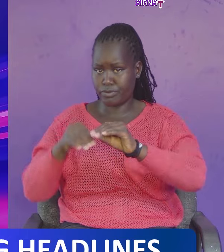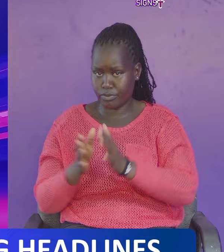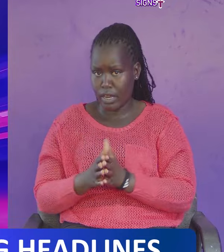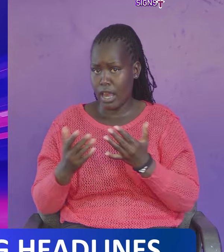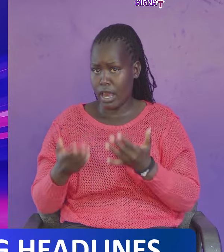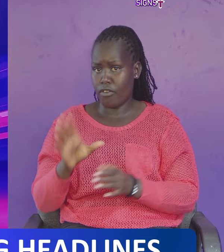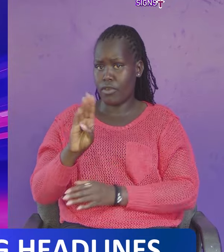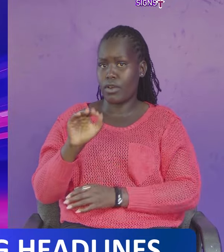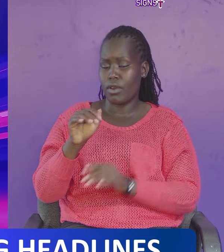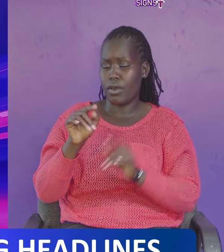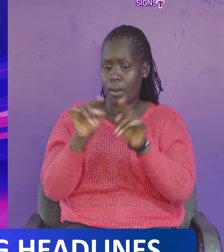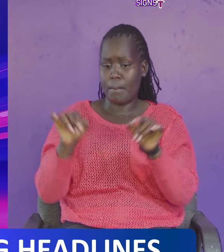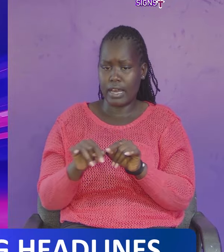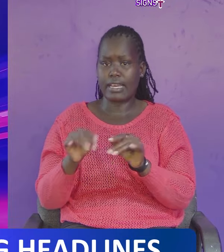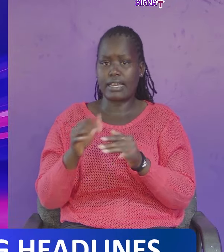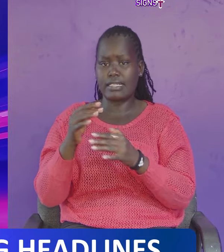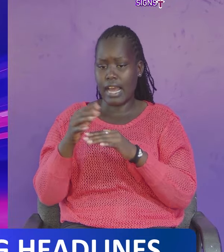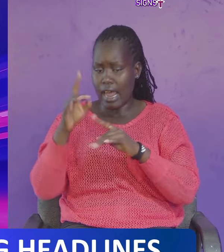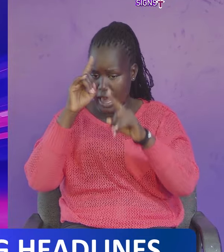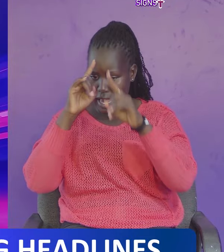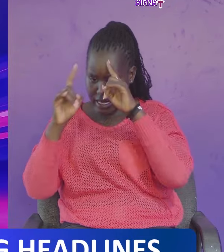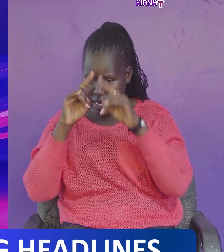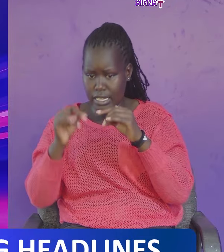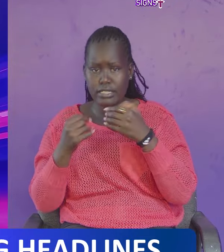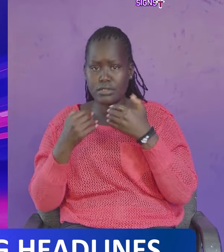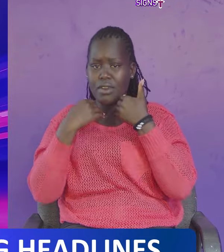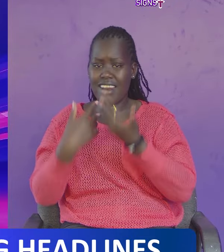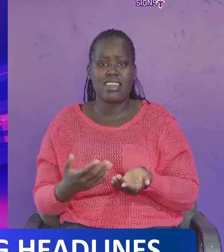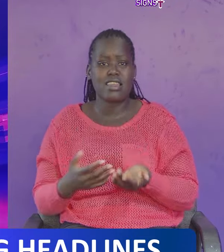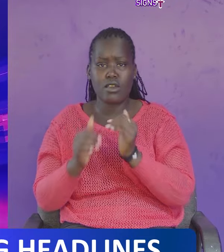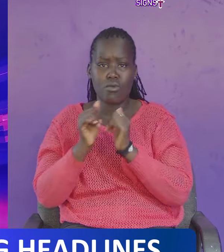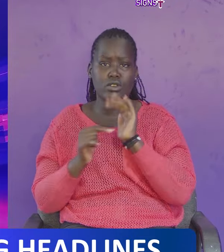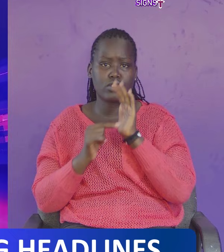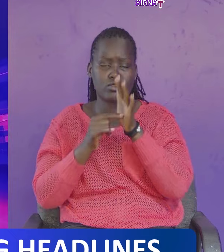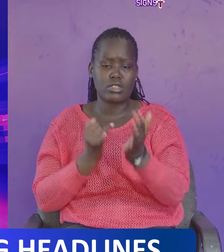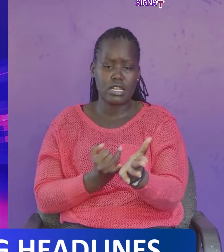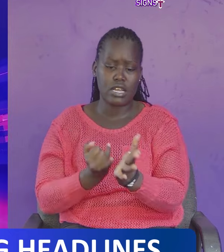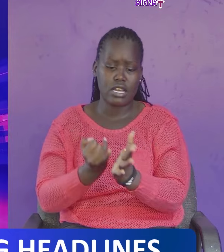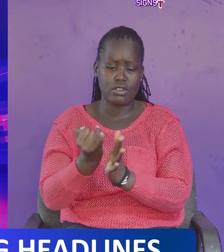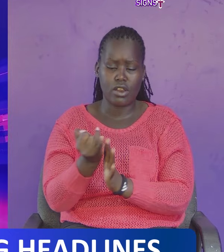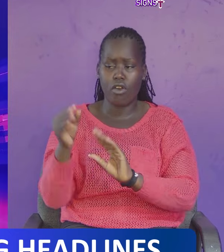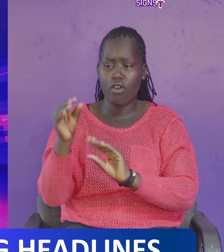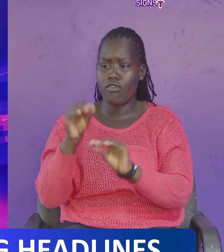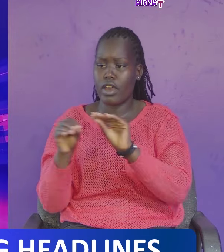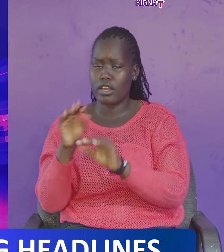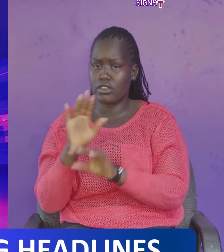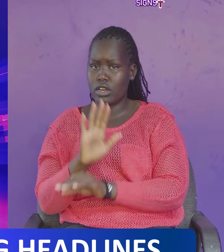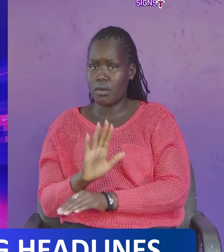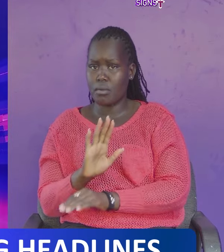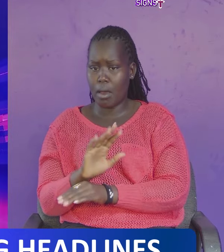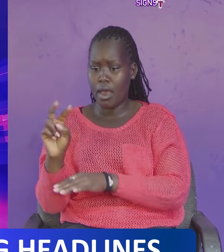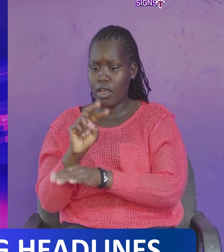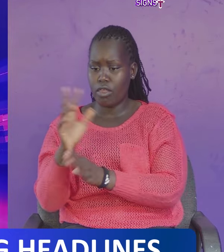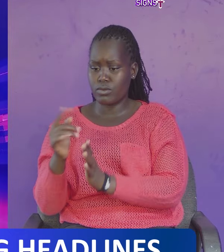stuffing, internet blackouts, and abductions that compromised the integrity of the elections. The observers say